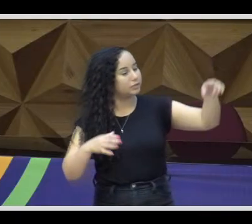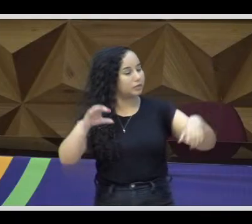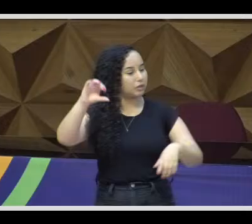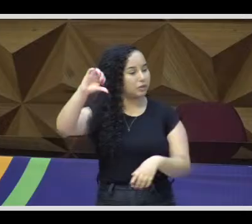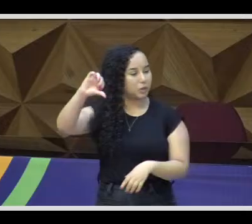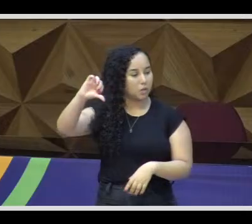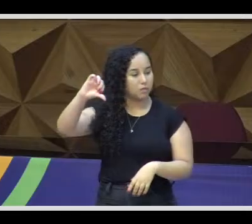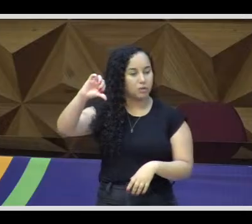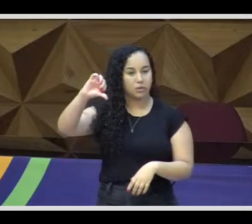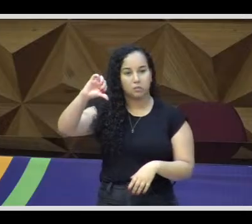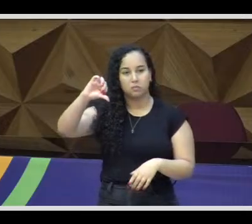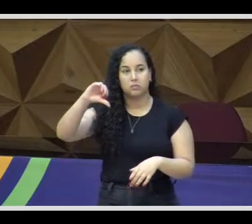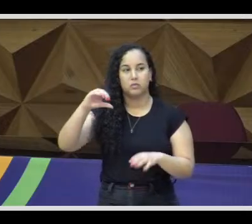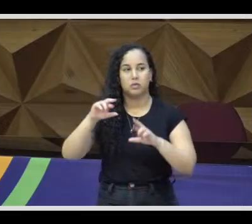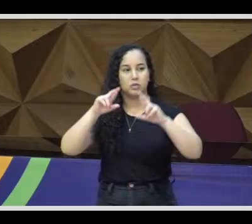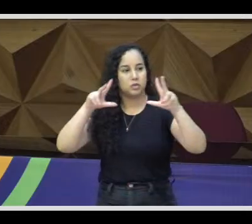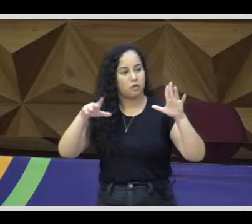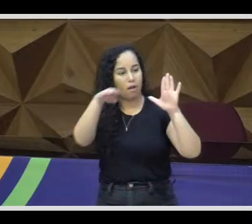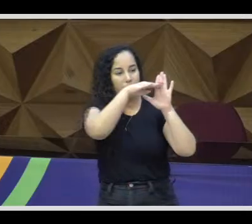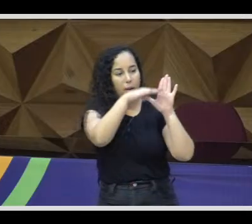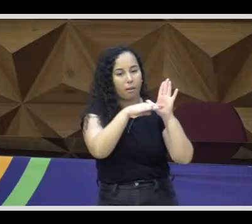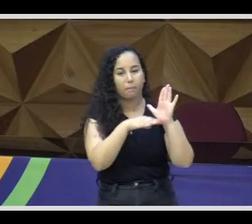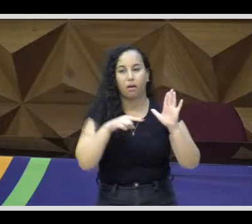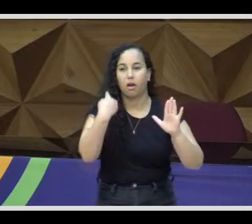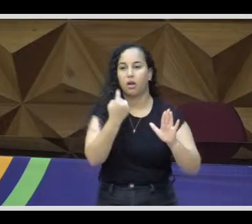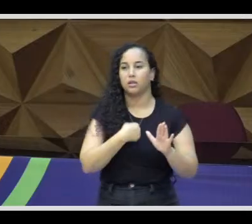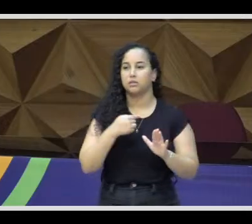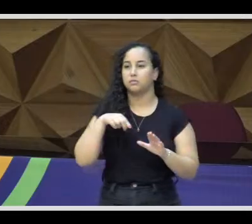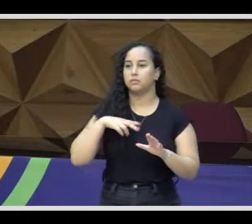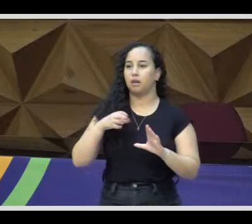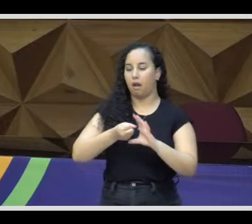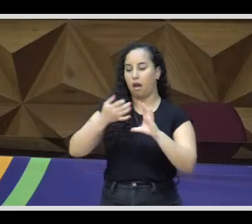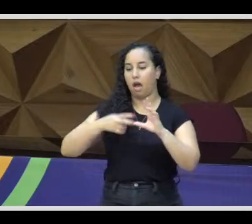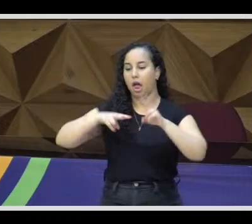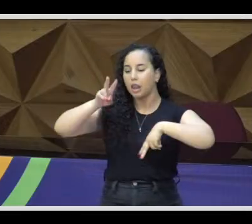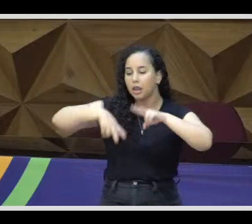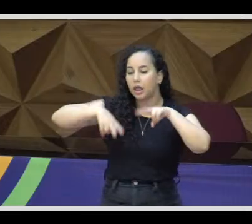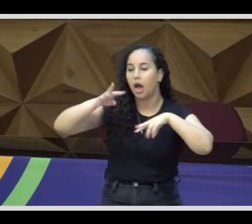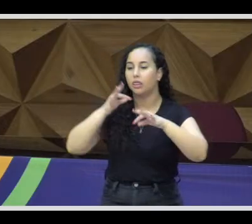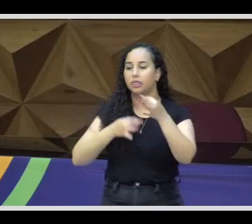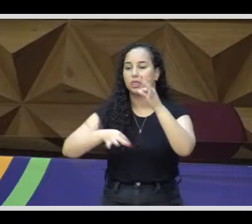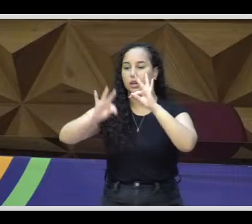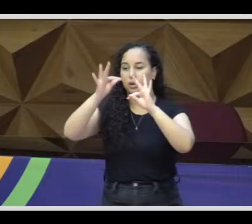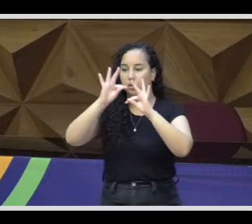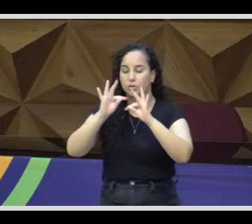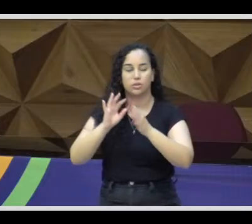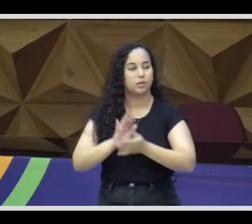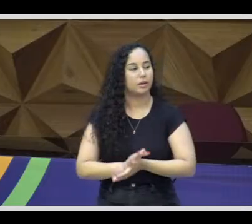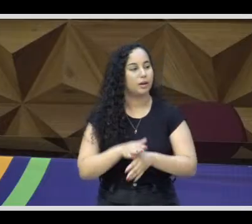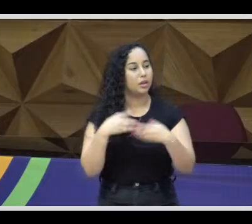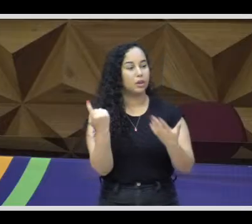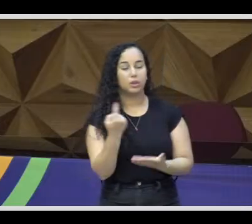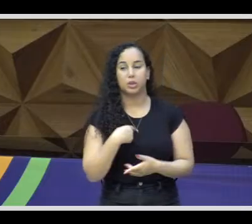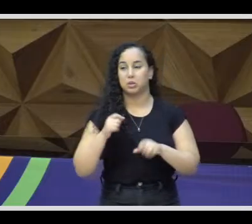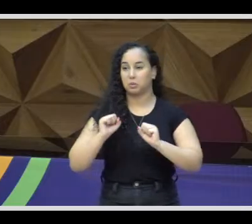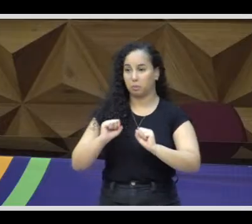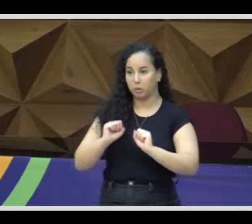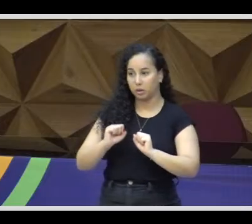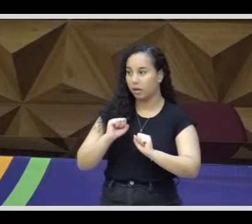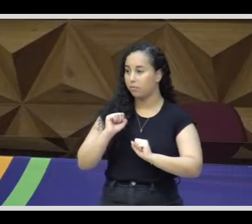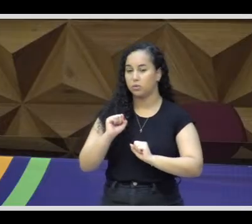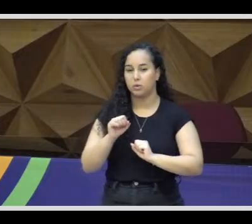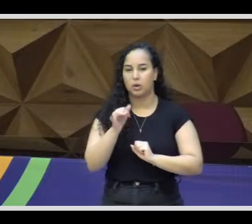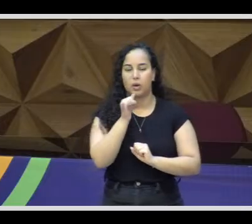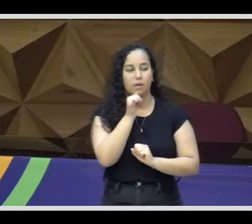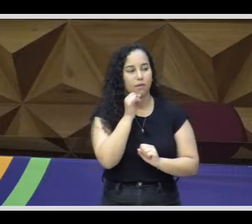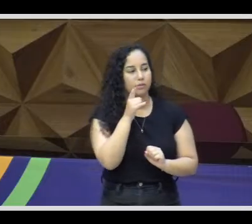different segments, right? Using cluster analysis technology, statistical technology, we can then put